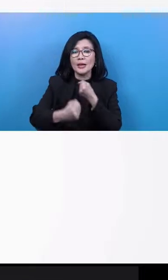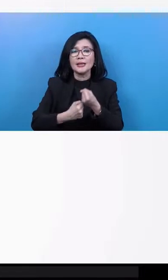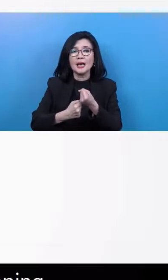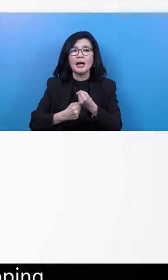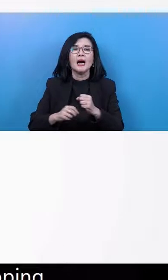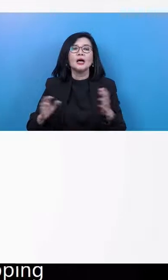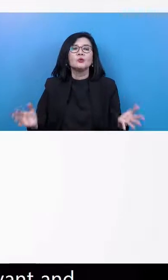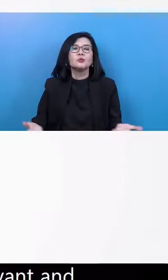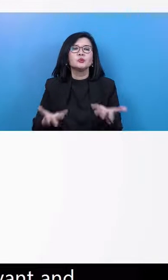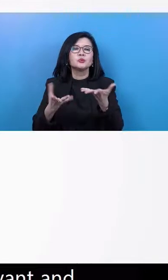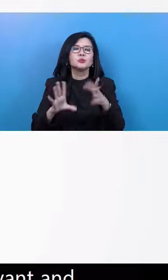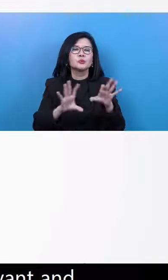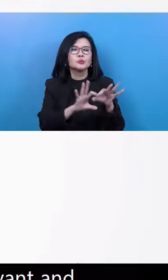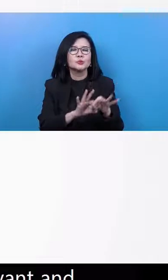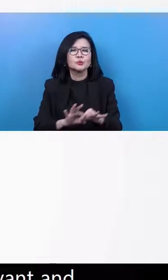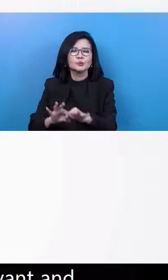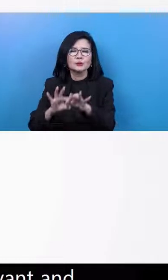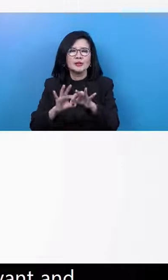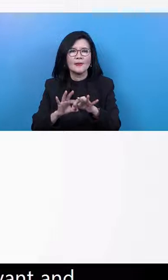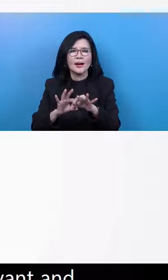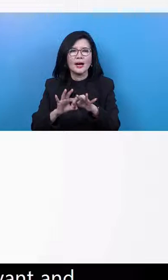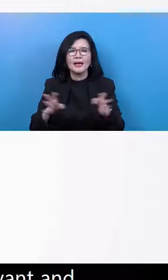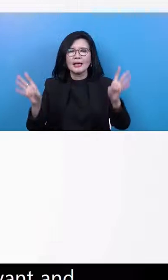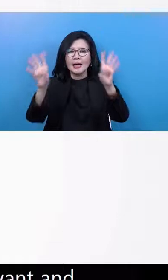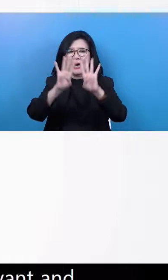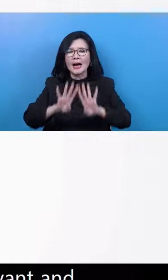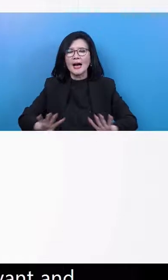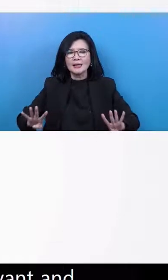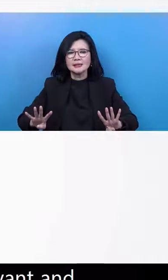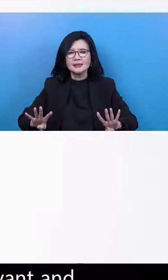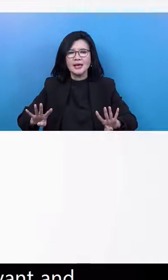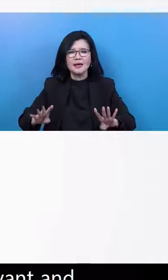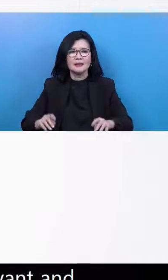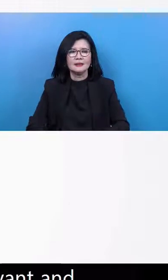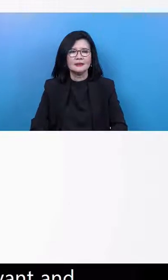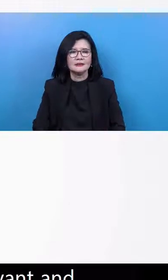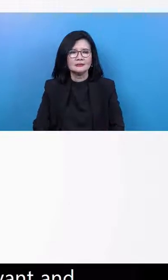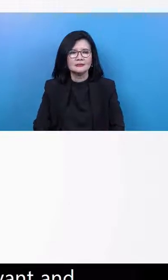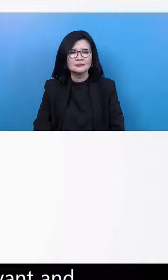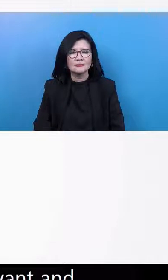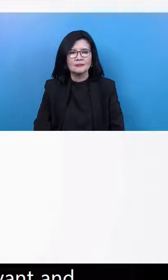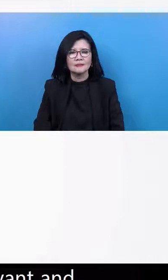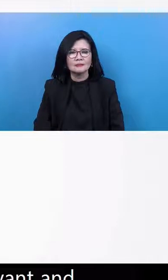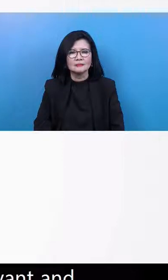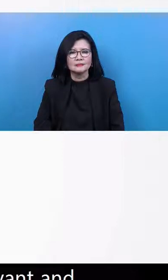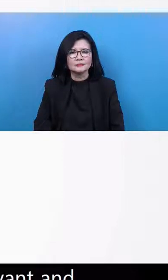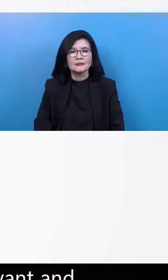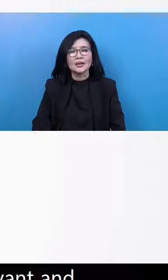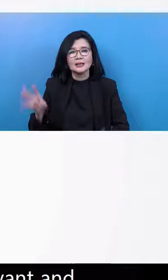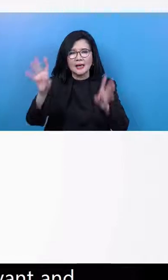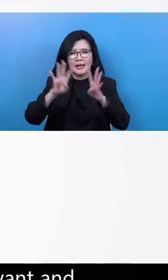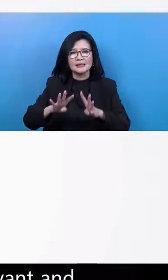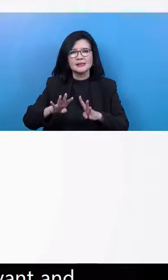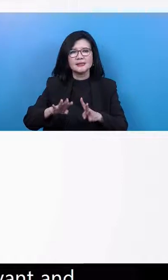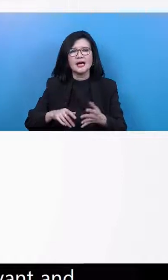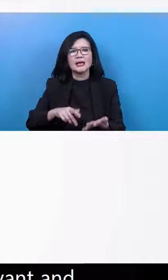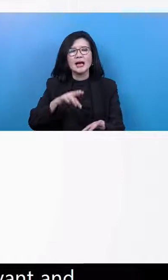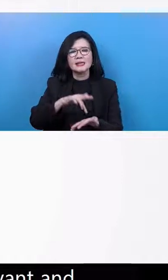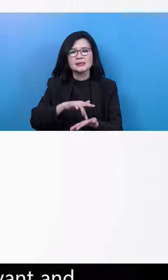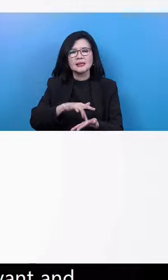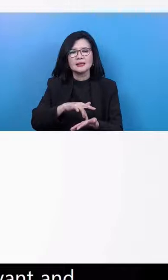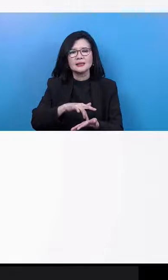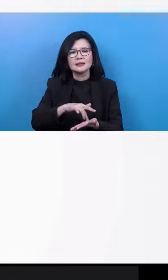ASEAN centers, and entities that are associated with ASEAN on disaster management. I would also like to take this opportunity